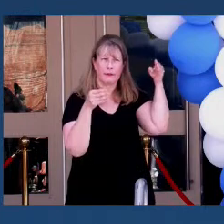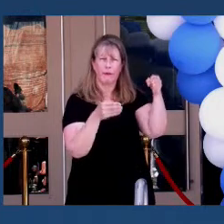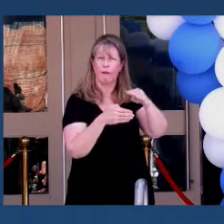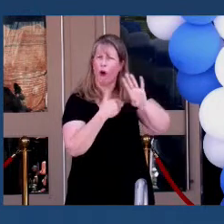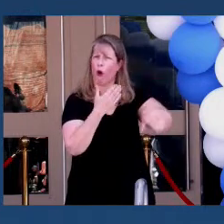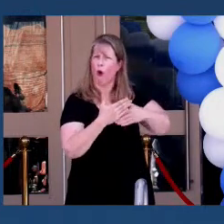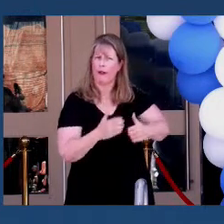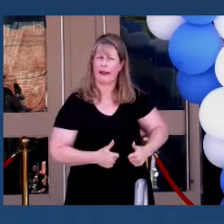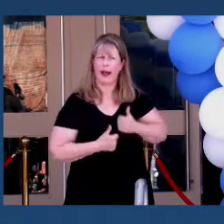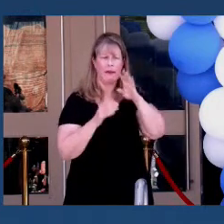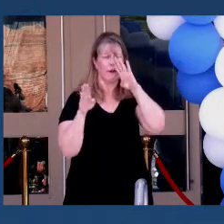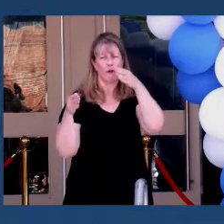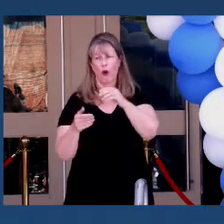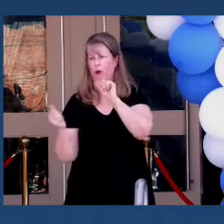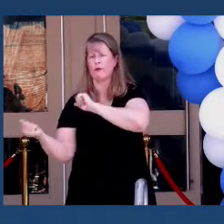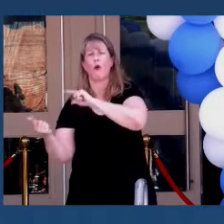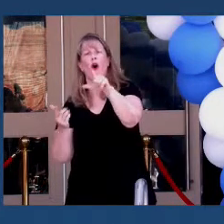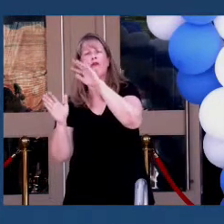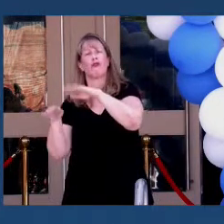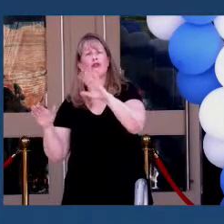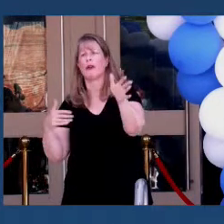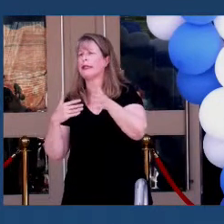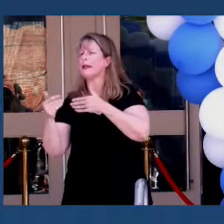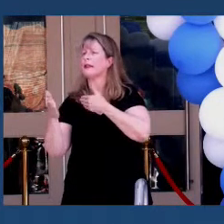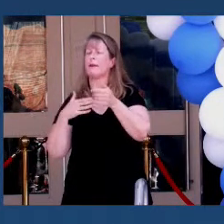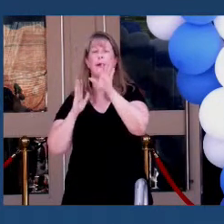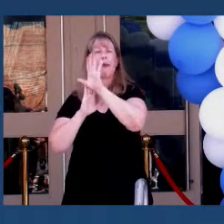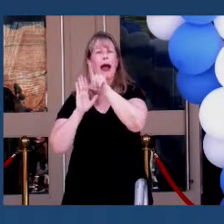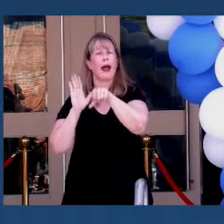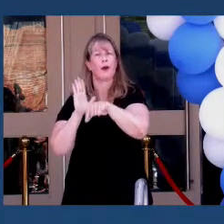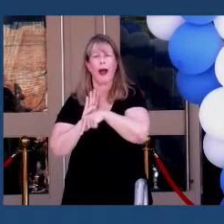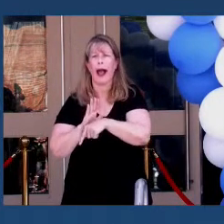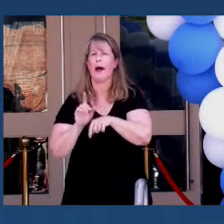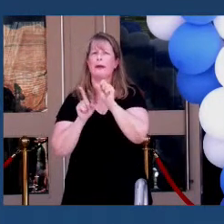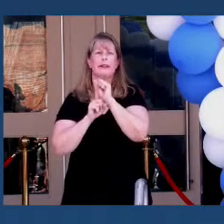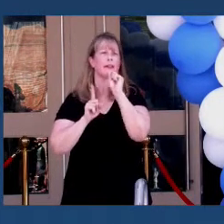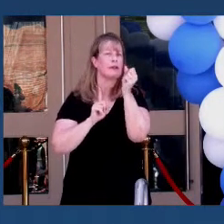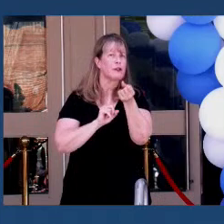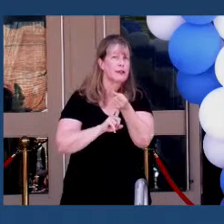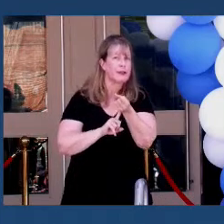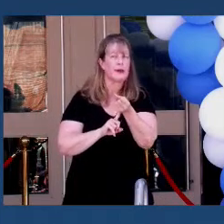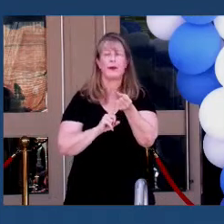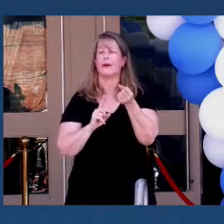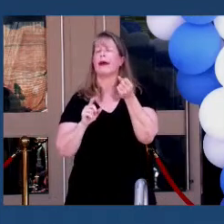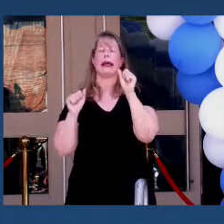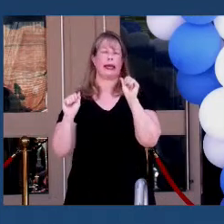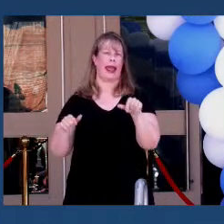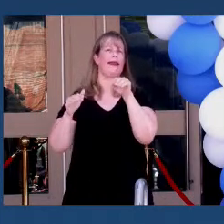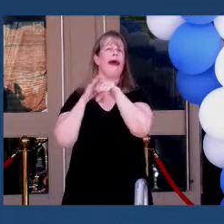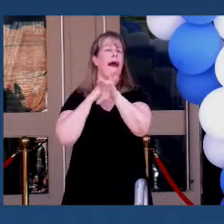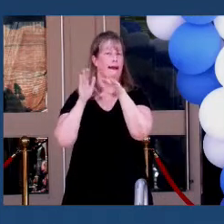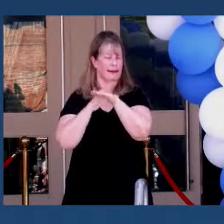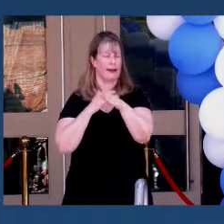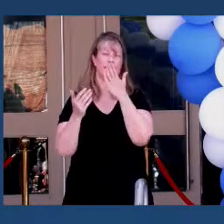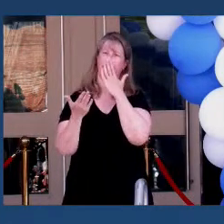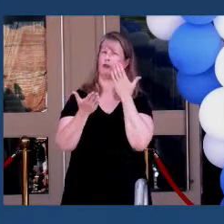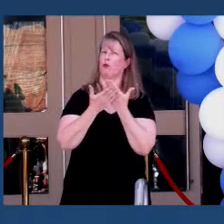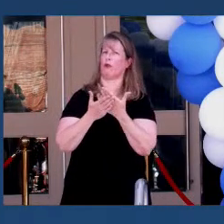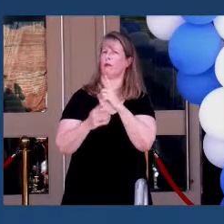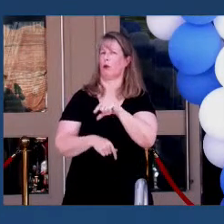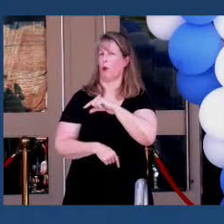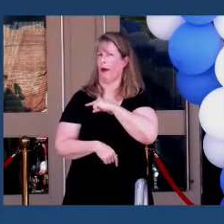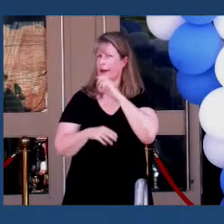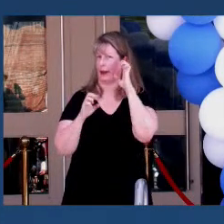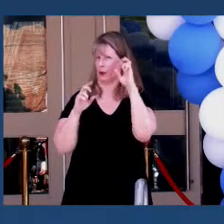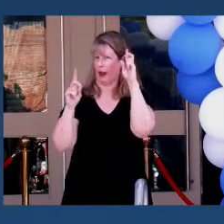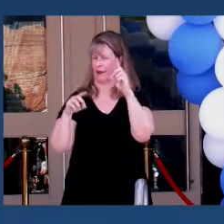ensuring every child, no matter their background, circumstances, or access to quality education. I want to